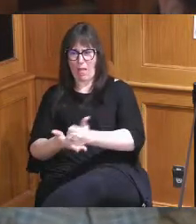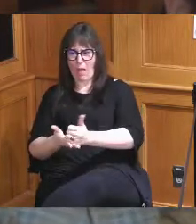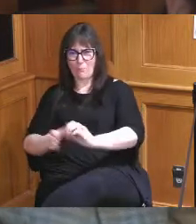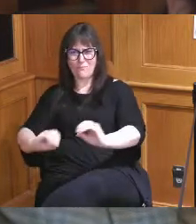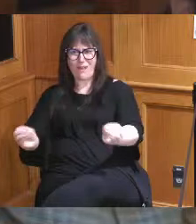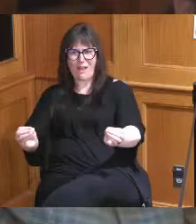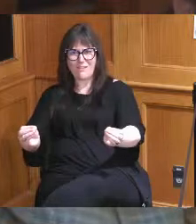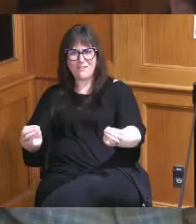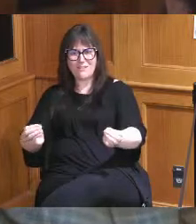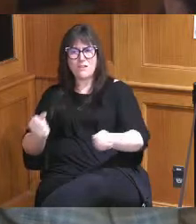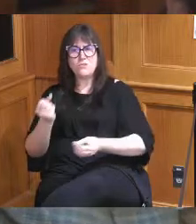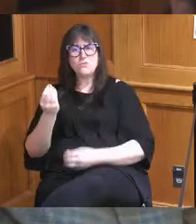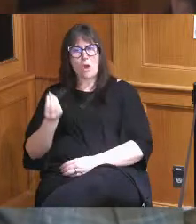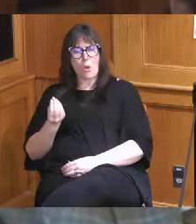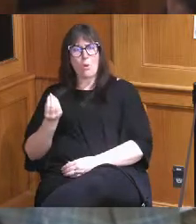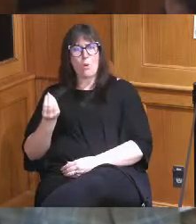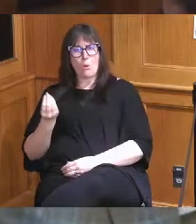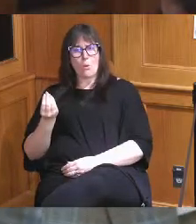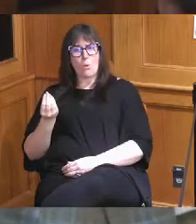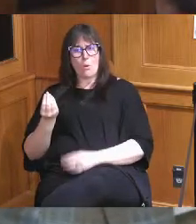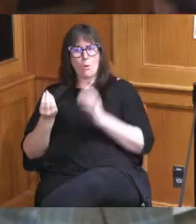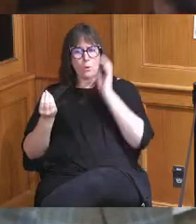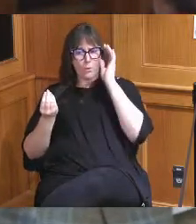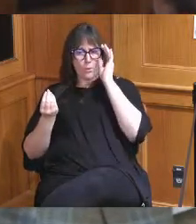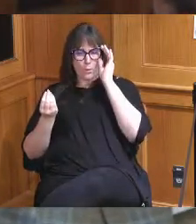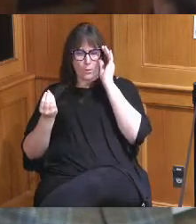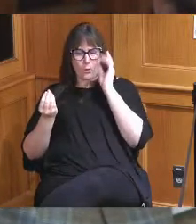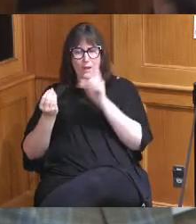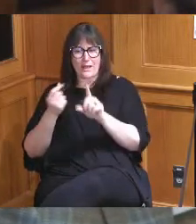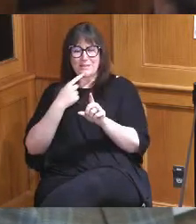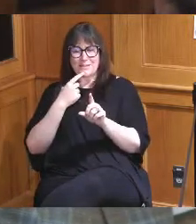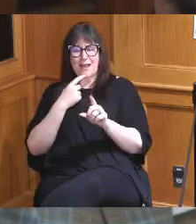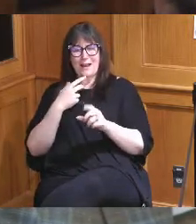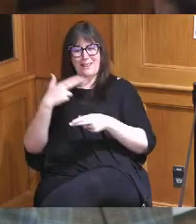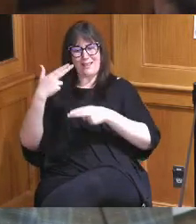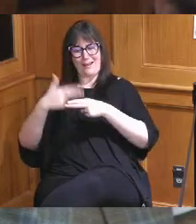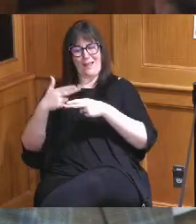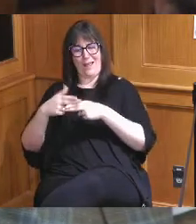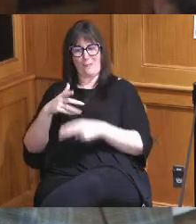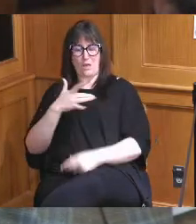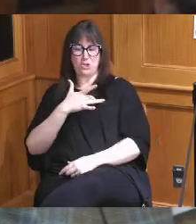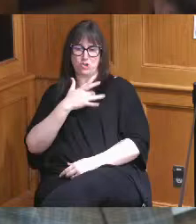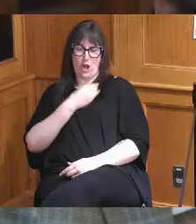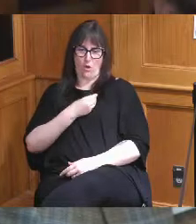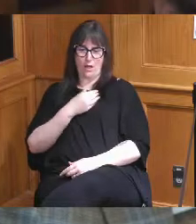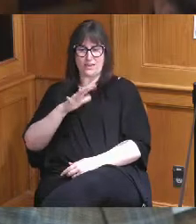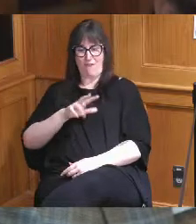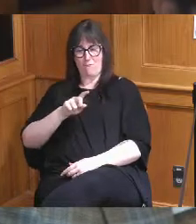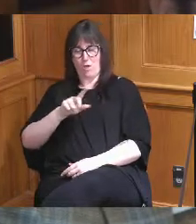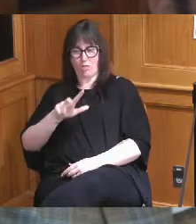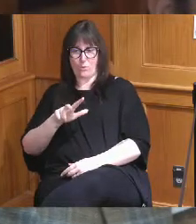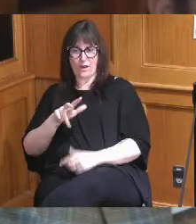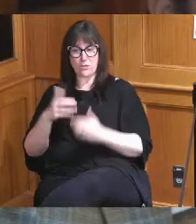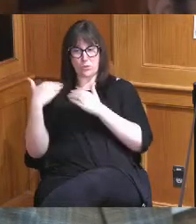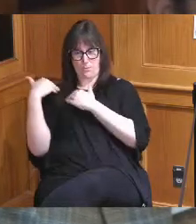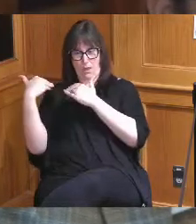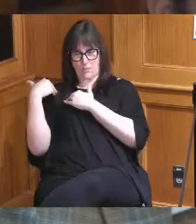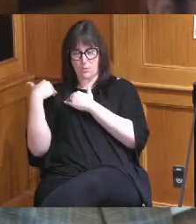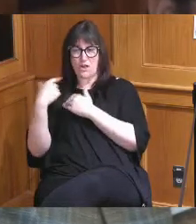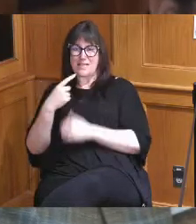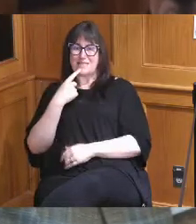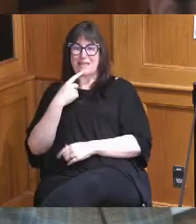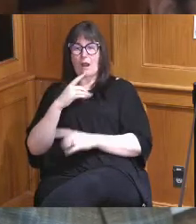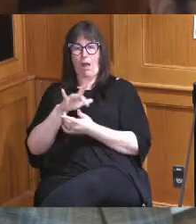he put it on, I guess the name of it, Generosity 513 is the one responsible. He claimed his hands was